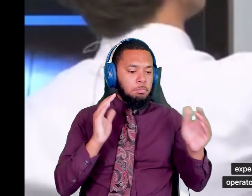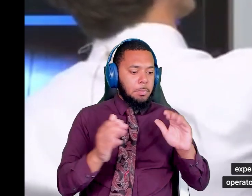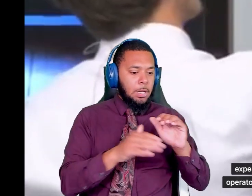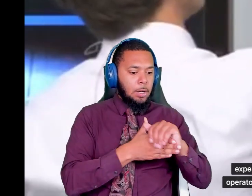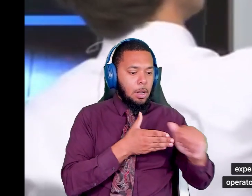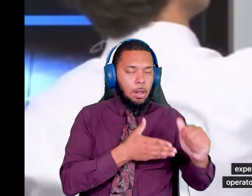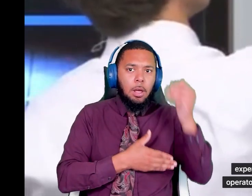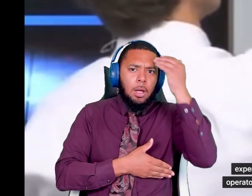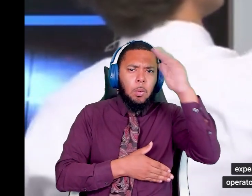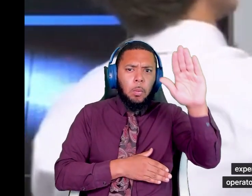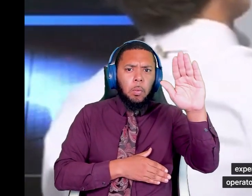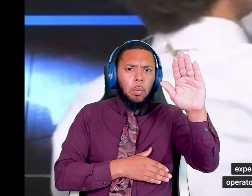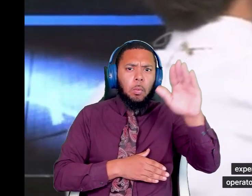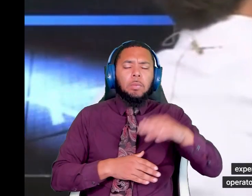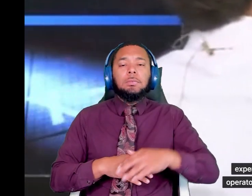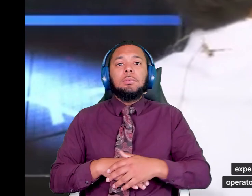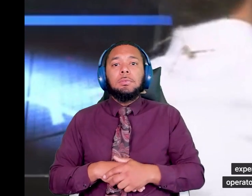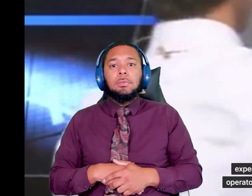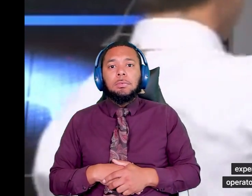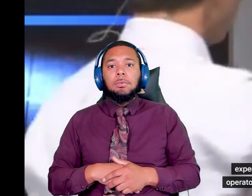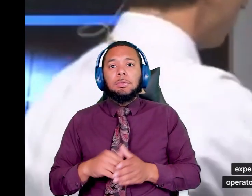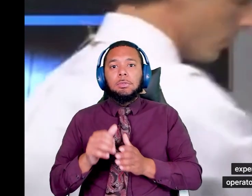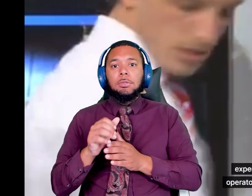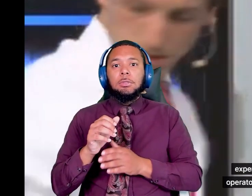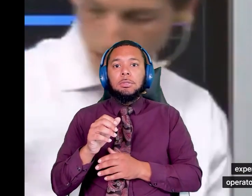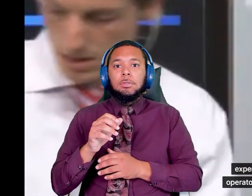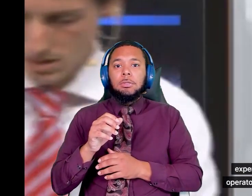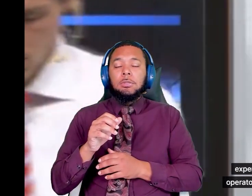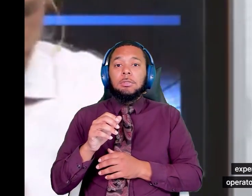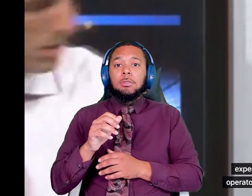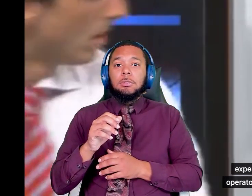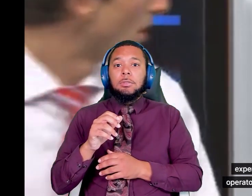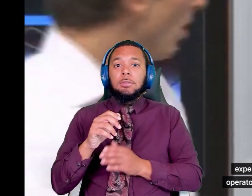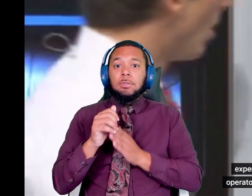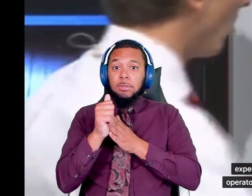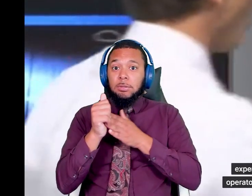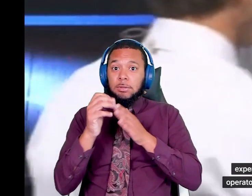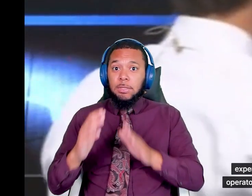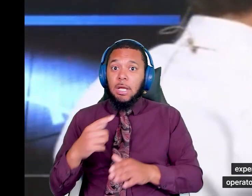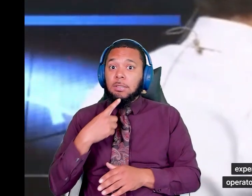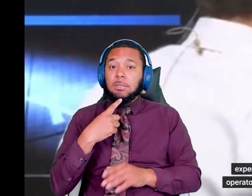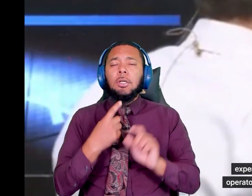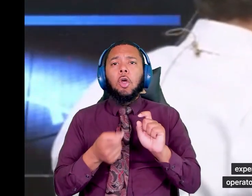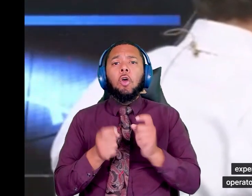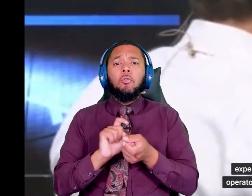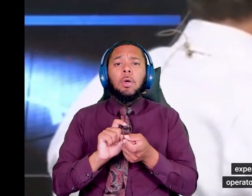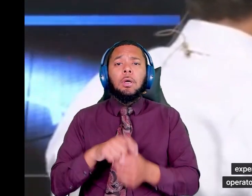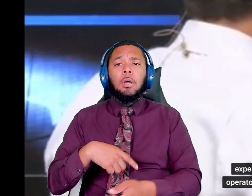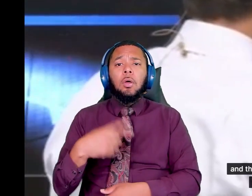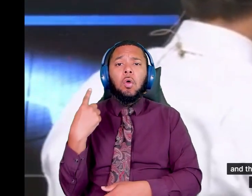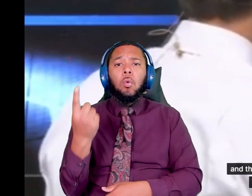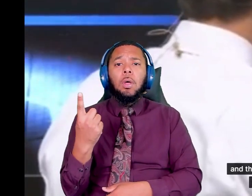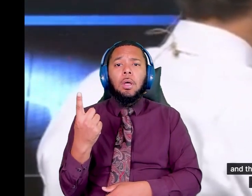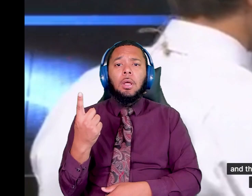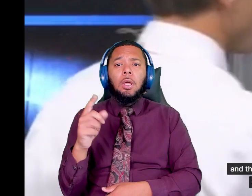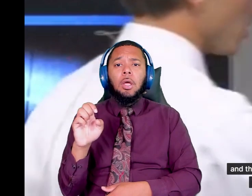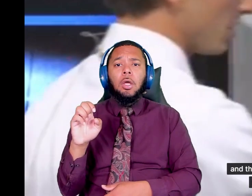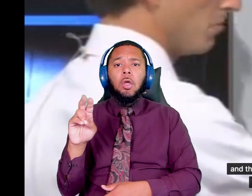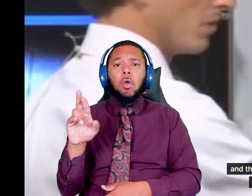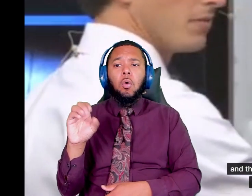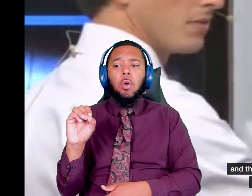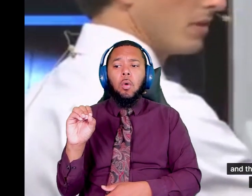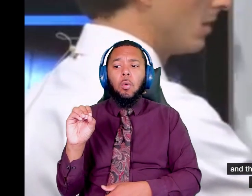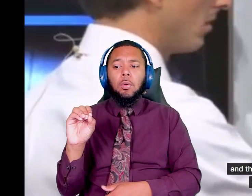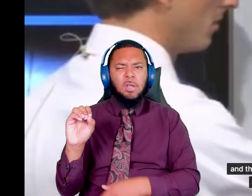And then the tour operator says, the conversion is 1 euro, and that's